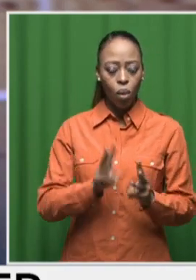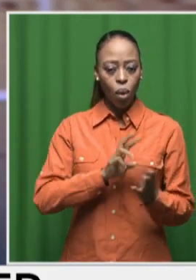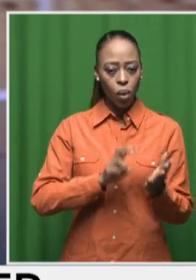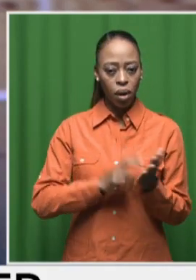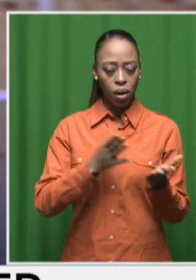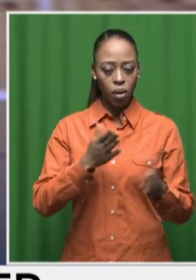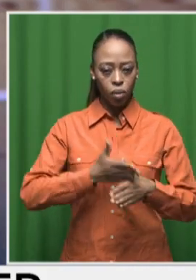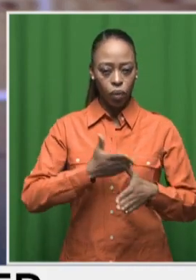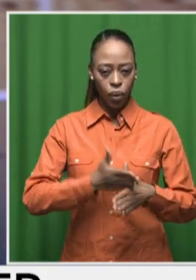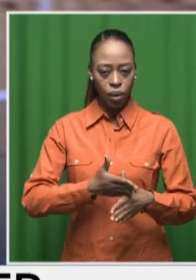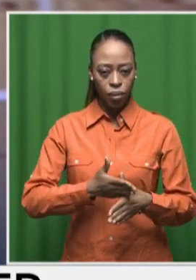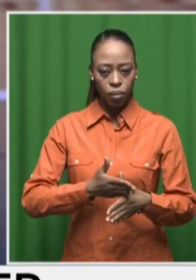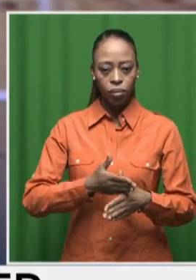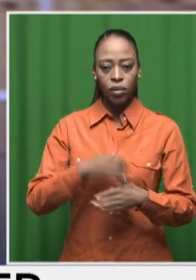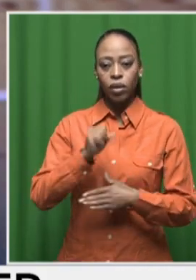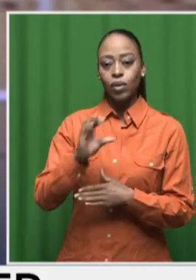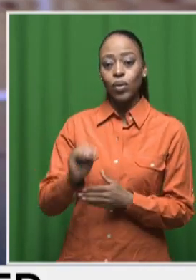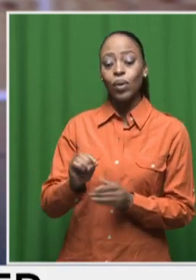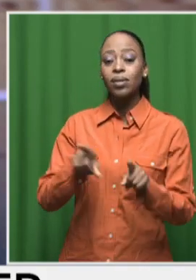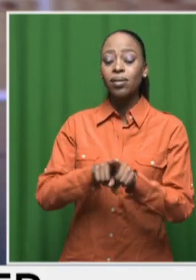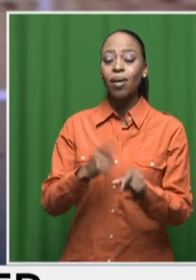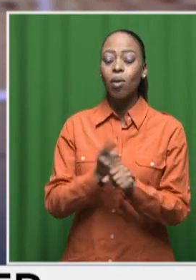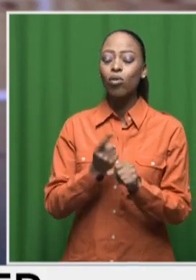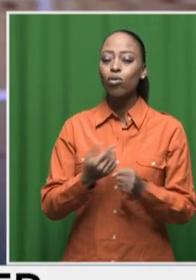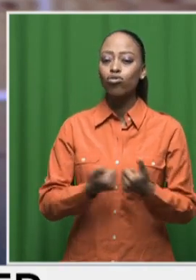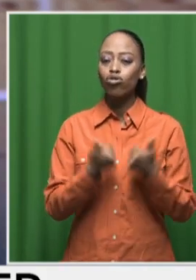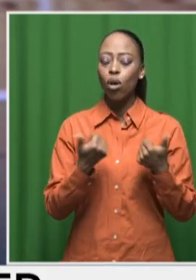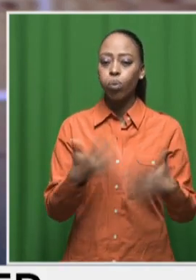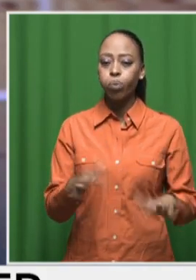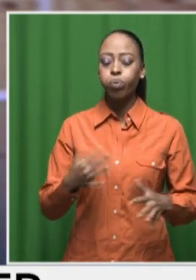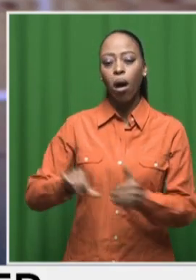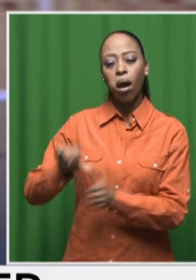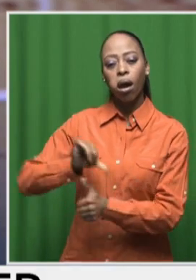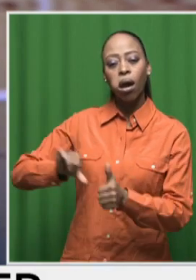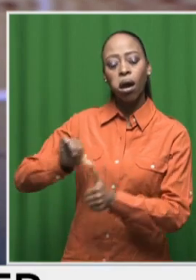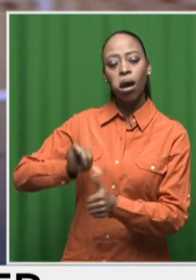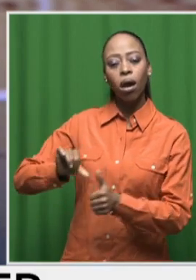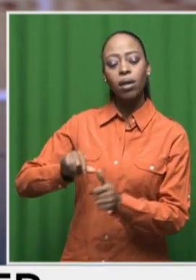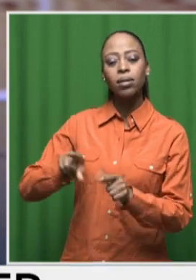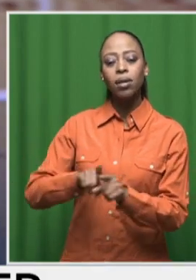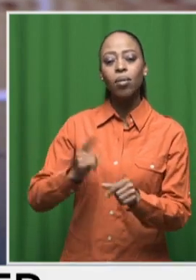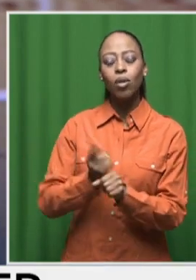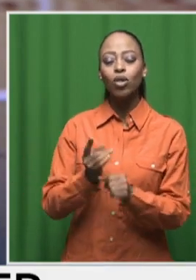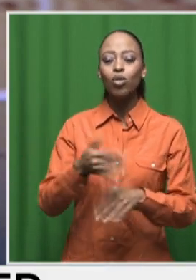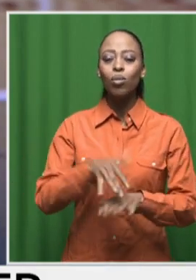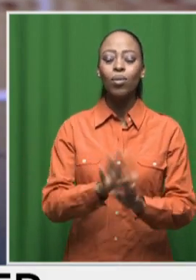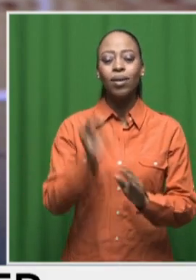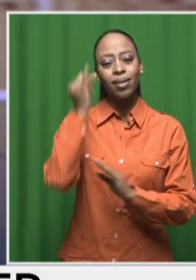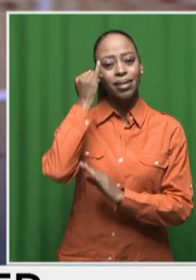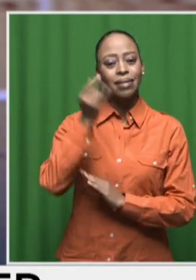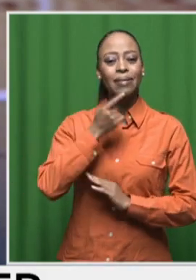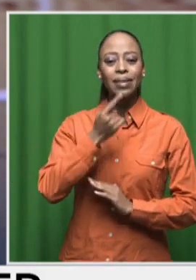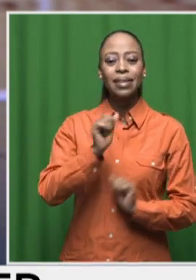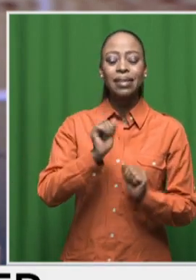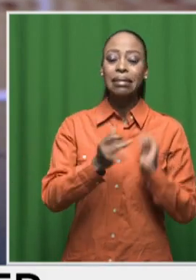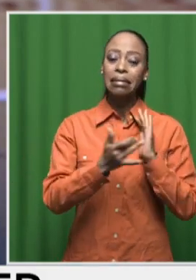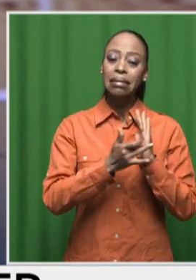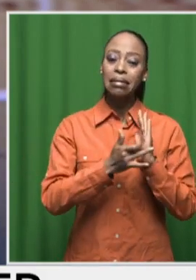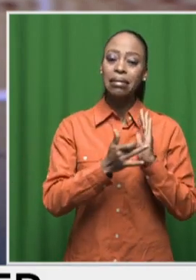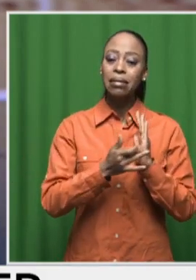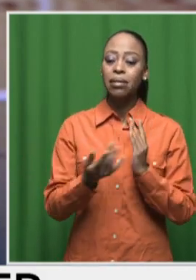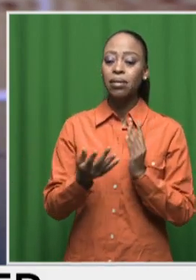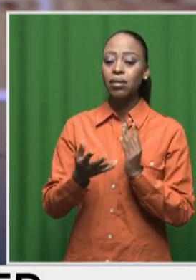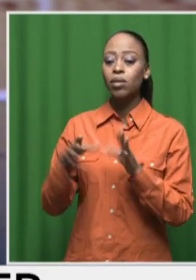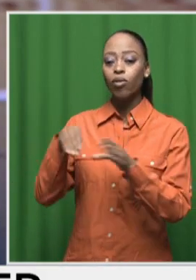require them to. But it's also a challenge to socialize the idea of having technology come